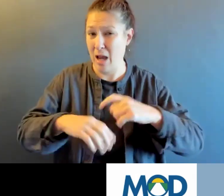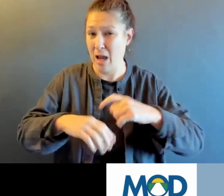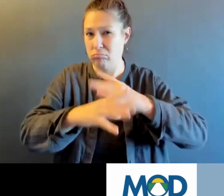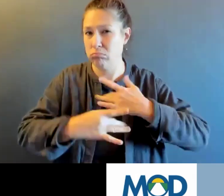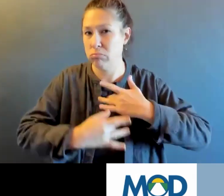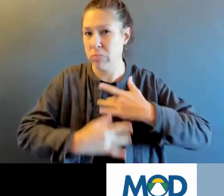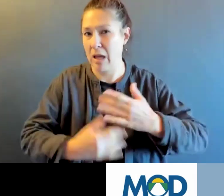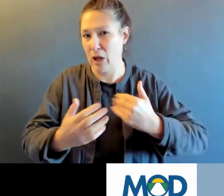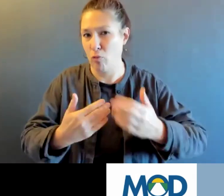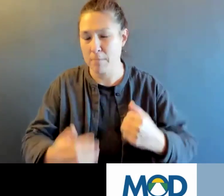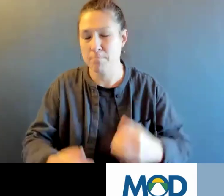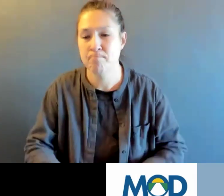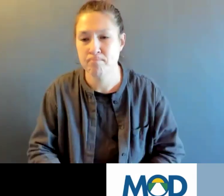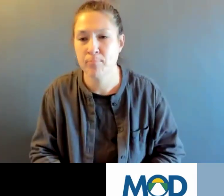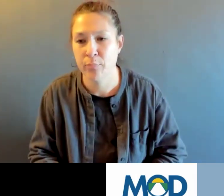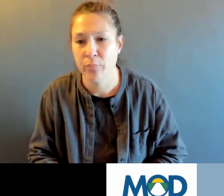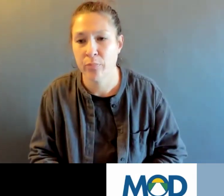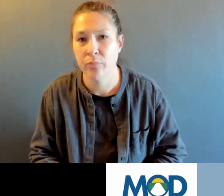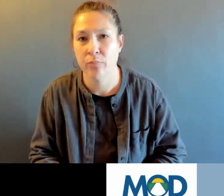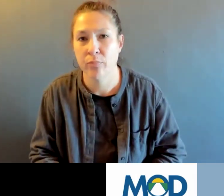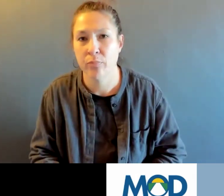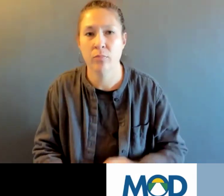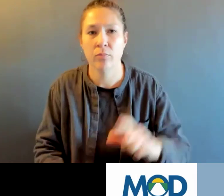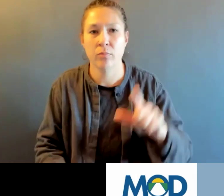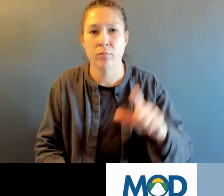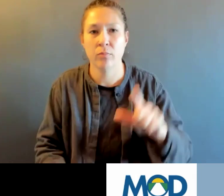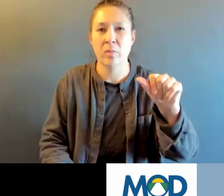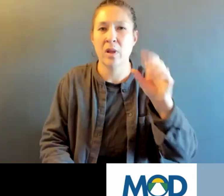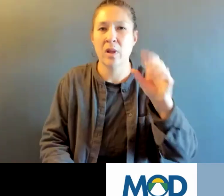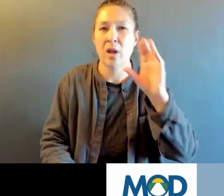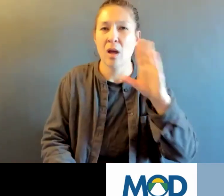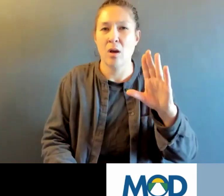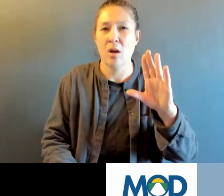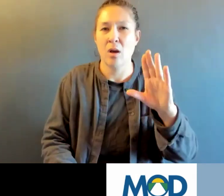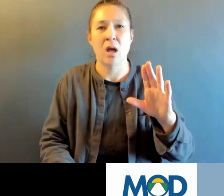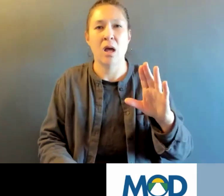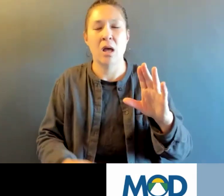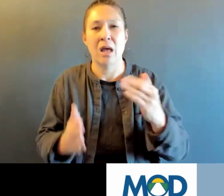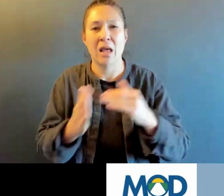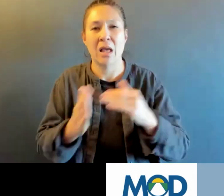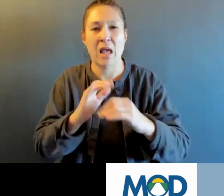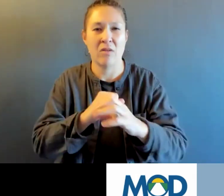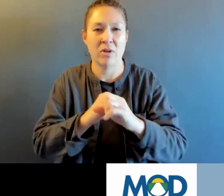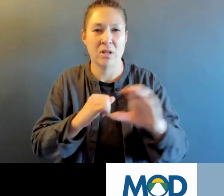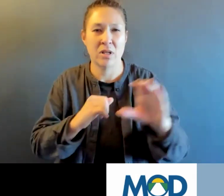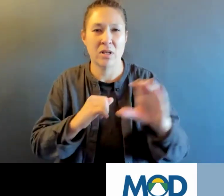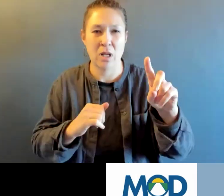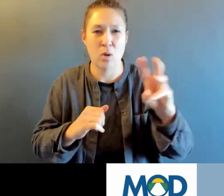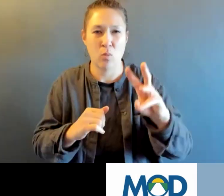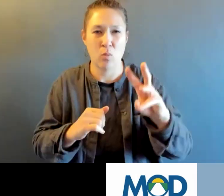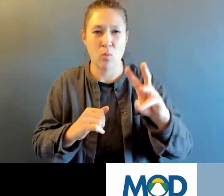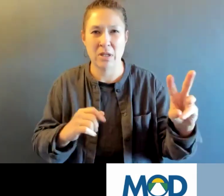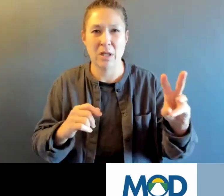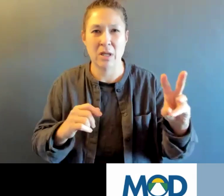All right. I'm going to put in a plug here for our Commissions on Disability page on MOD's website. So it